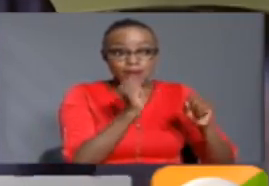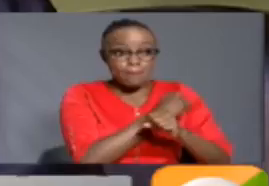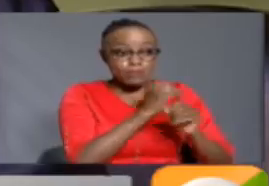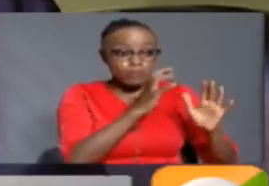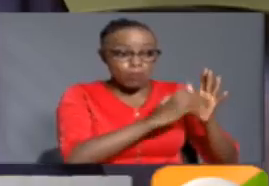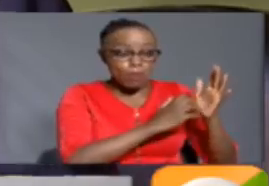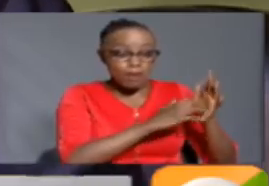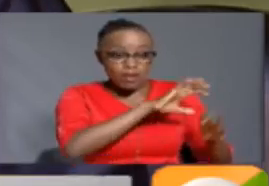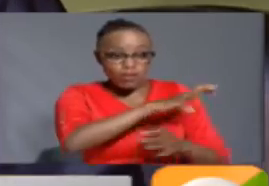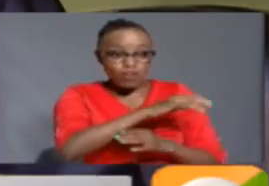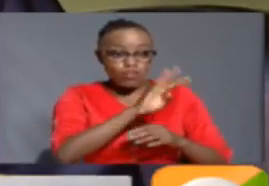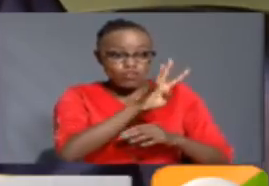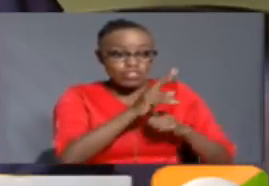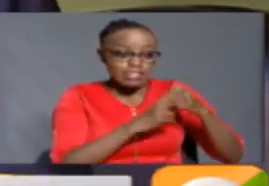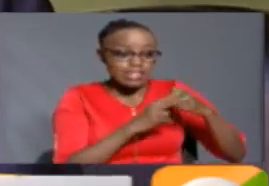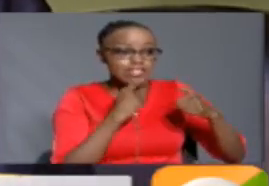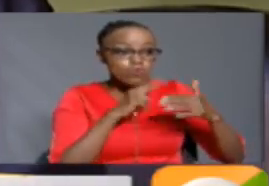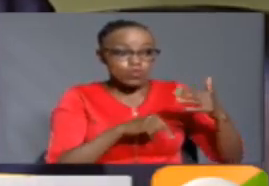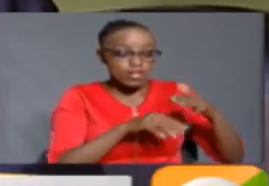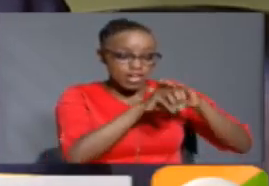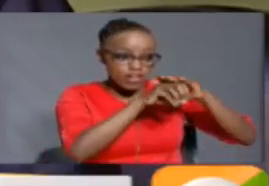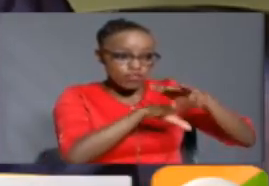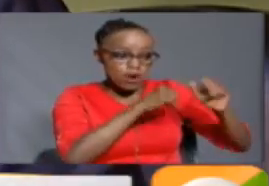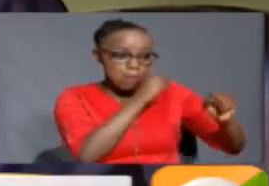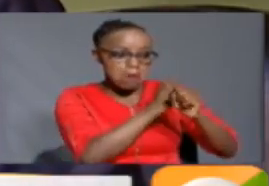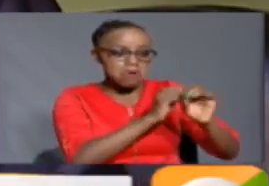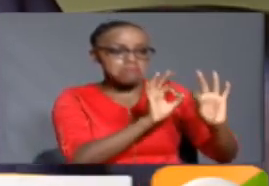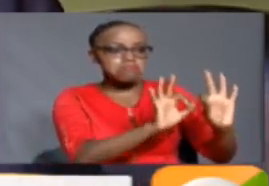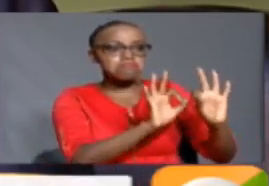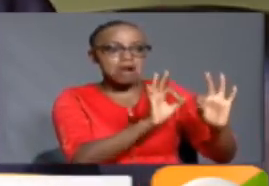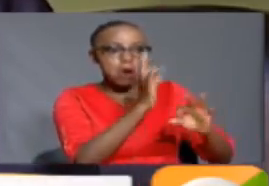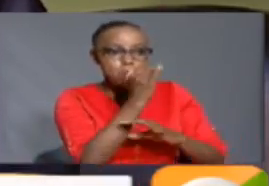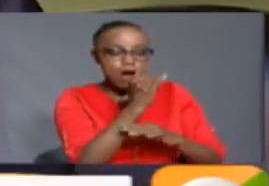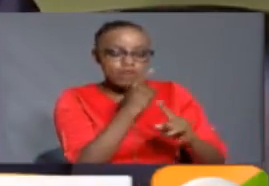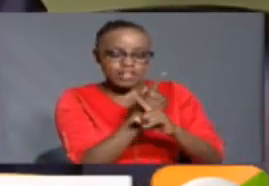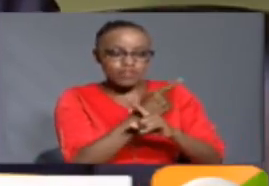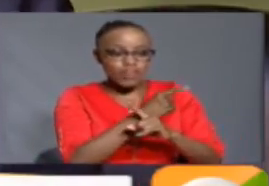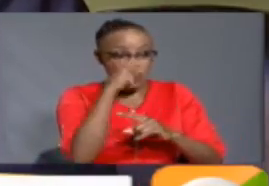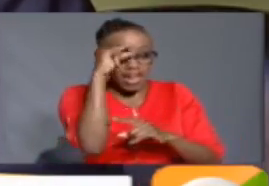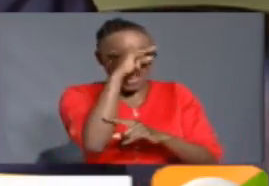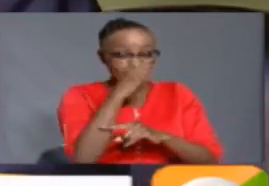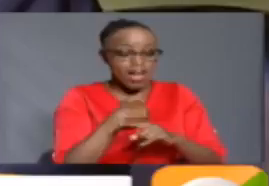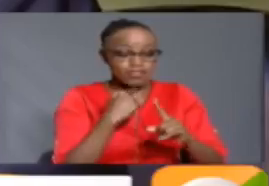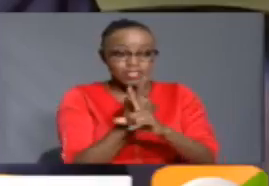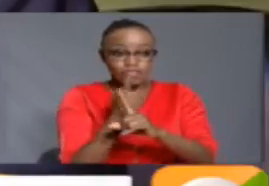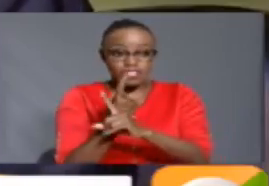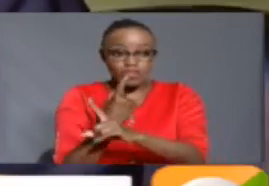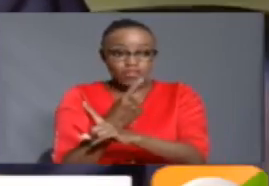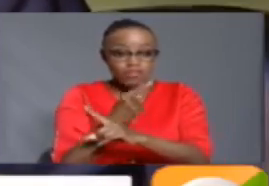Machakos County out of 47 and say devolution has performed very well, because different governors have different